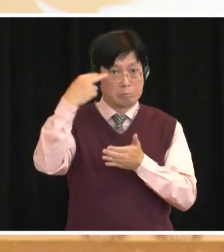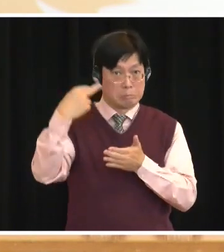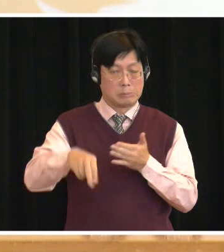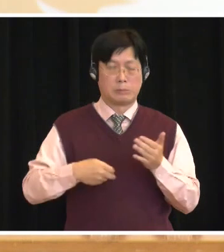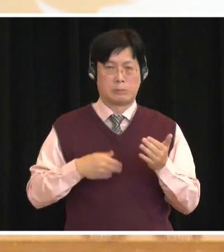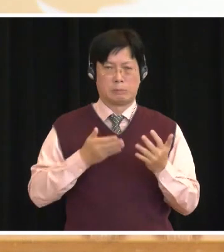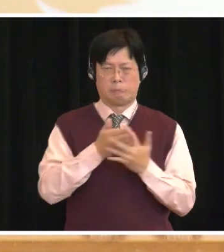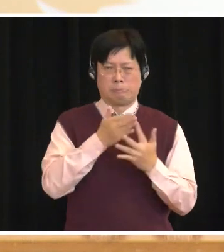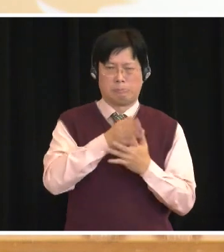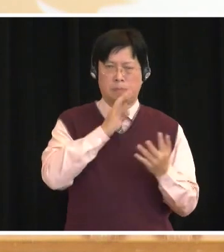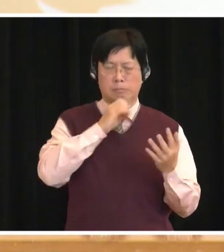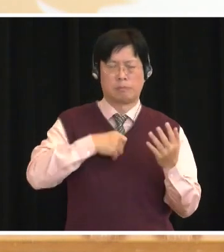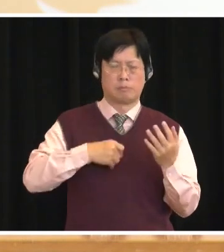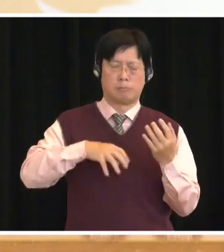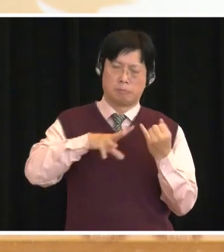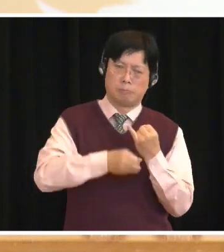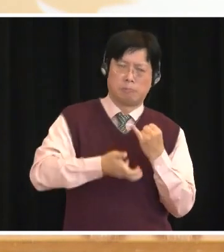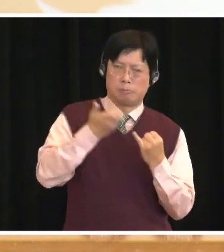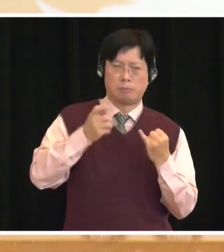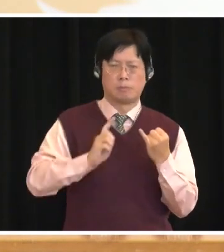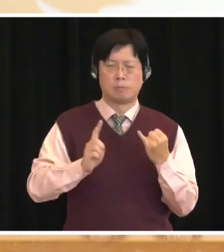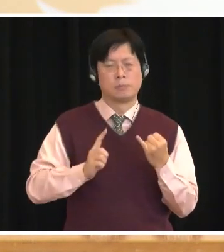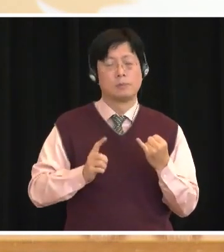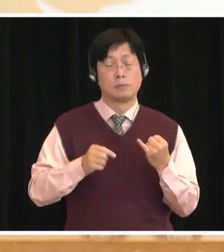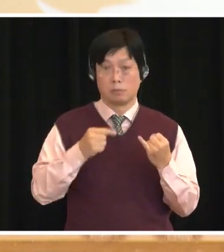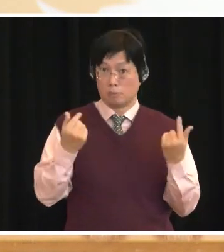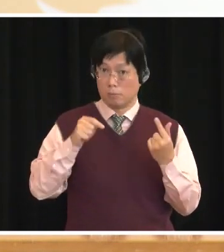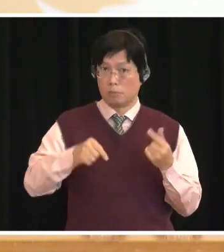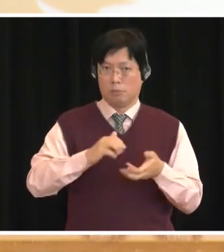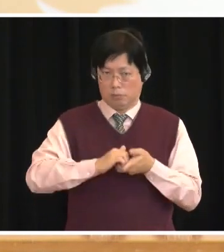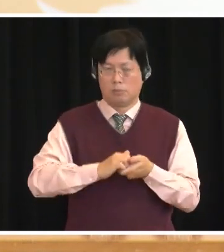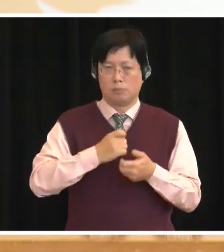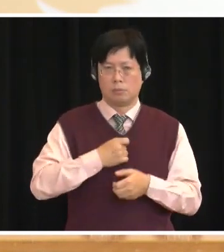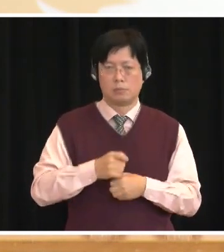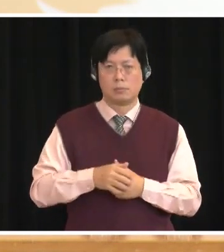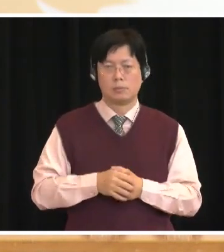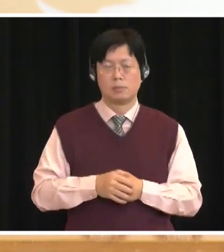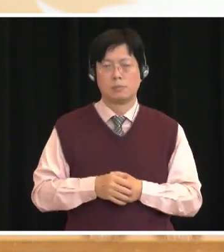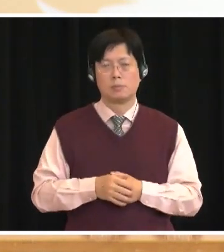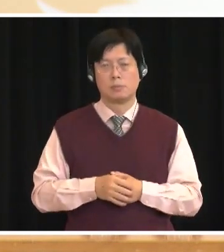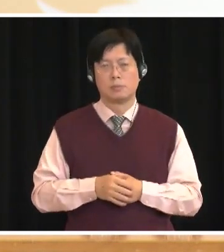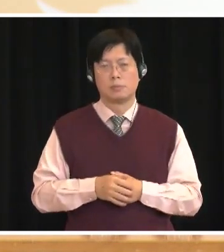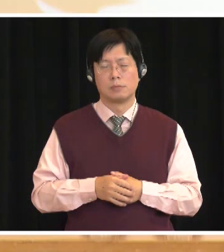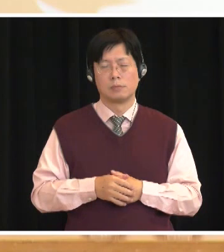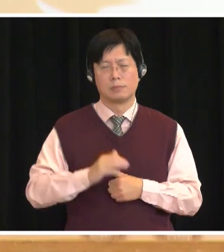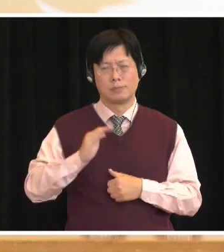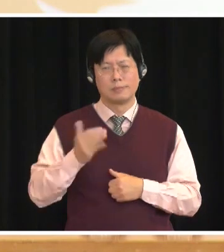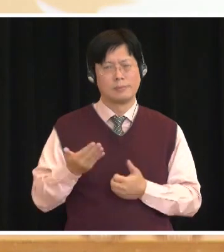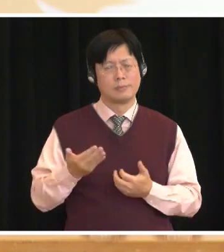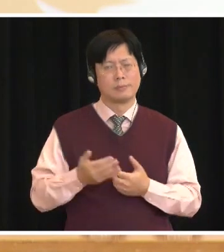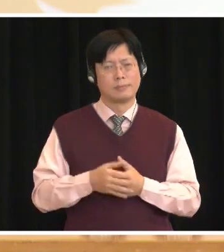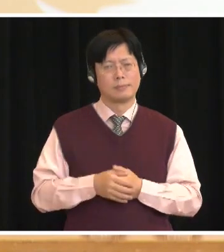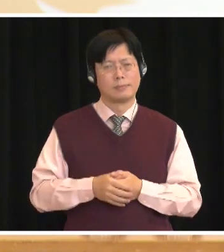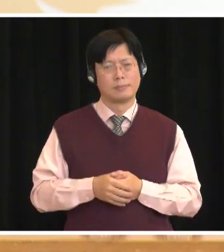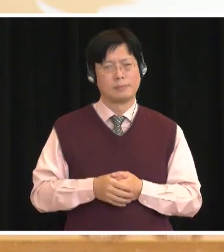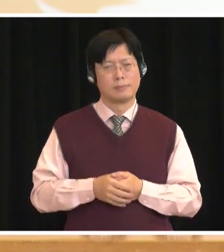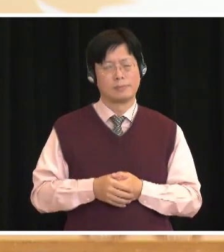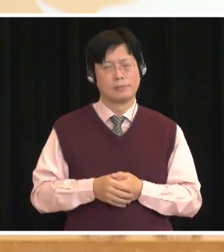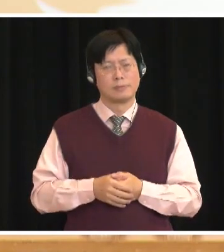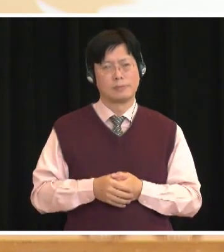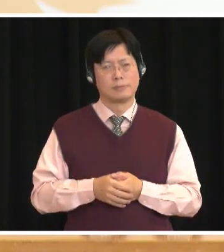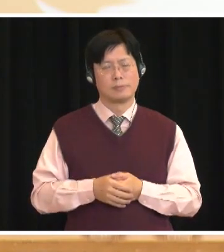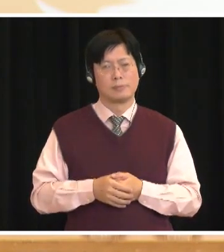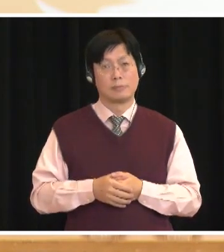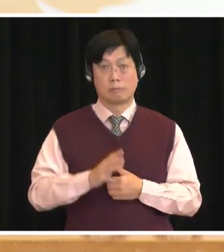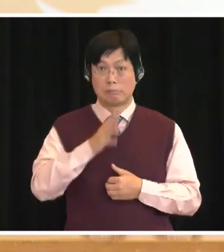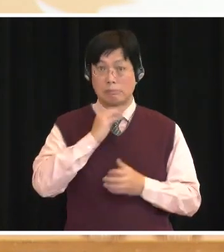measures in that regard are necessary, but one of the elements of being a victim of sexual exploitation, sexual abuse, is that you